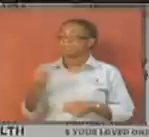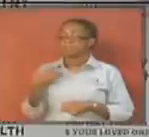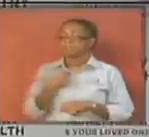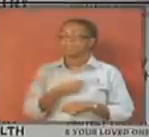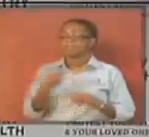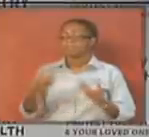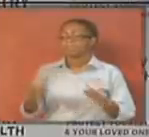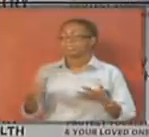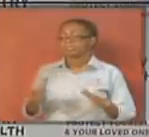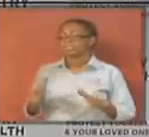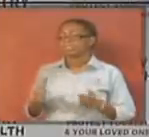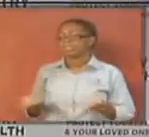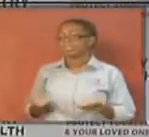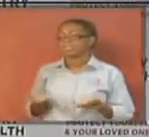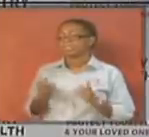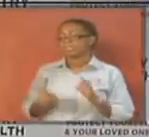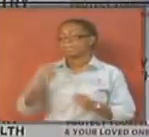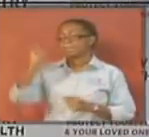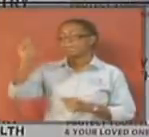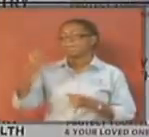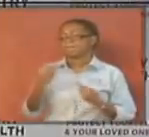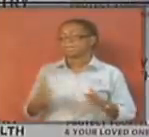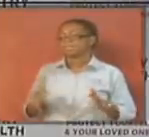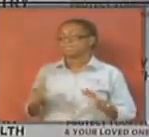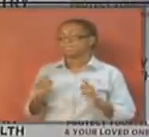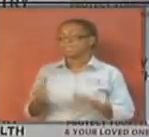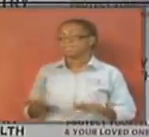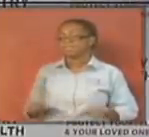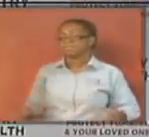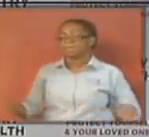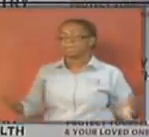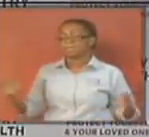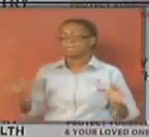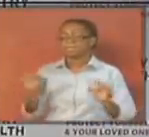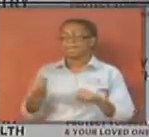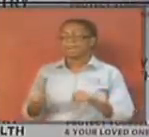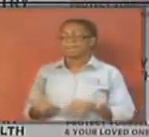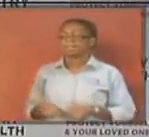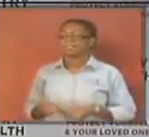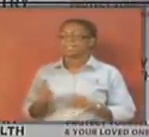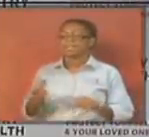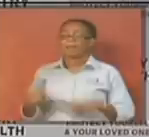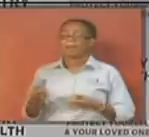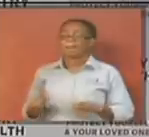Thank you. And the final question today from TV6, please.